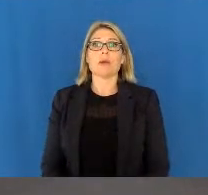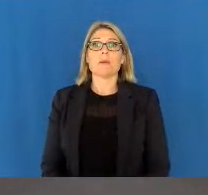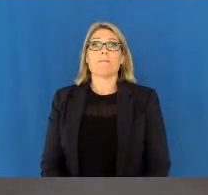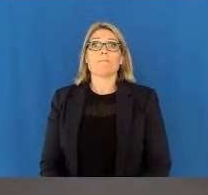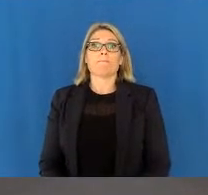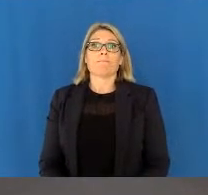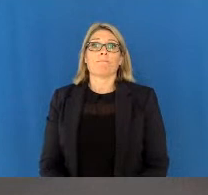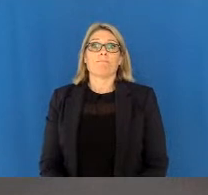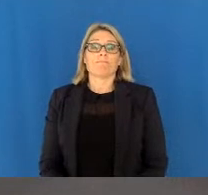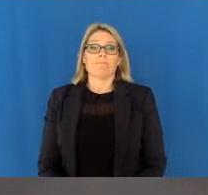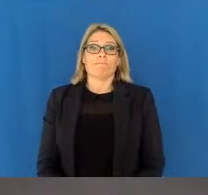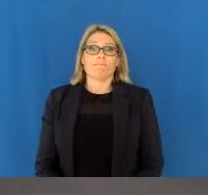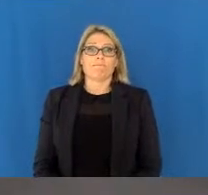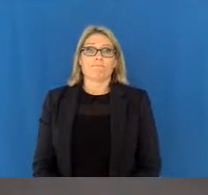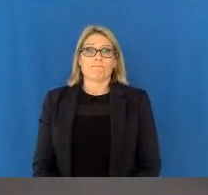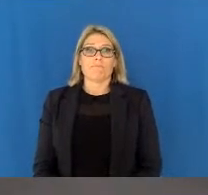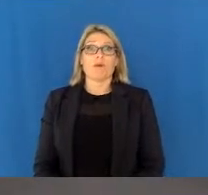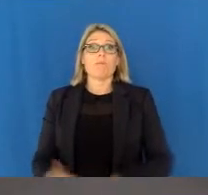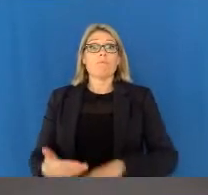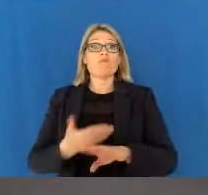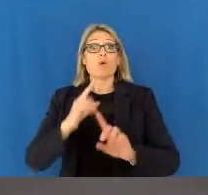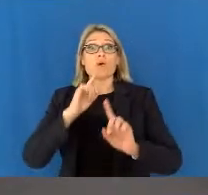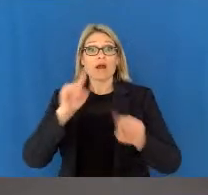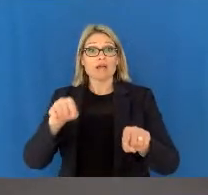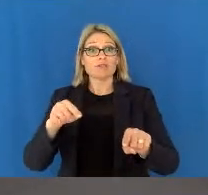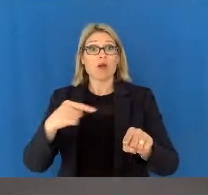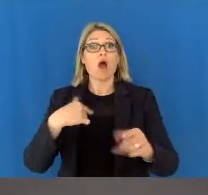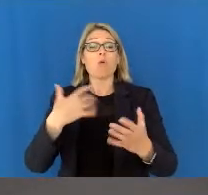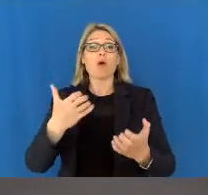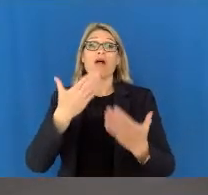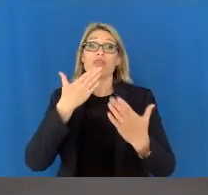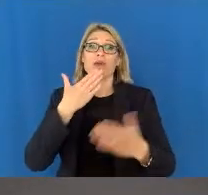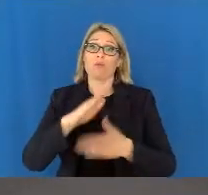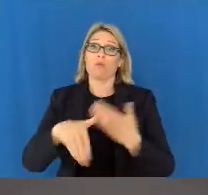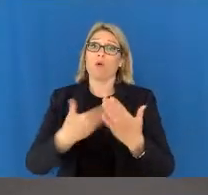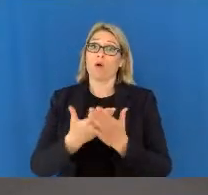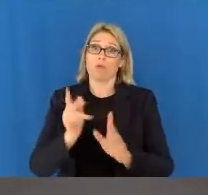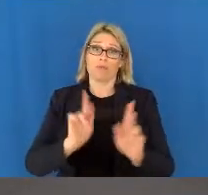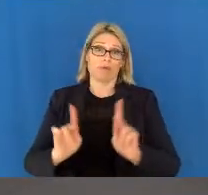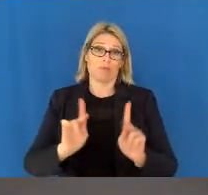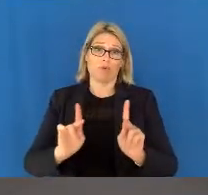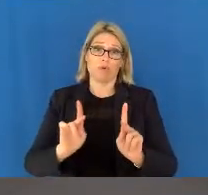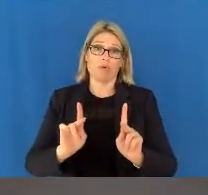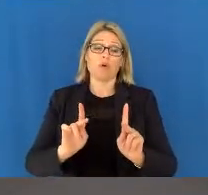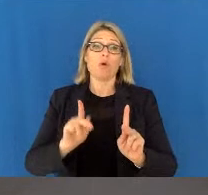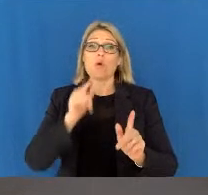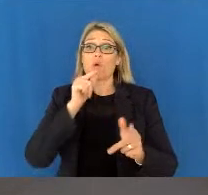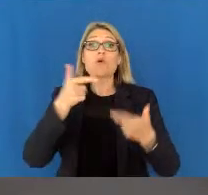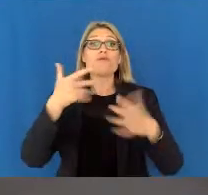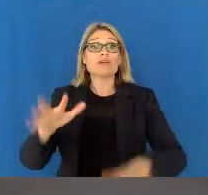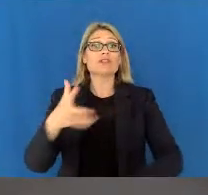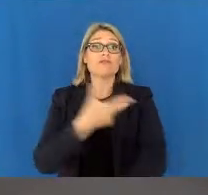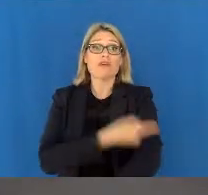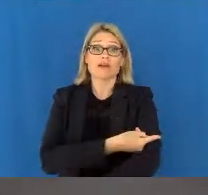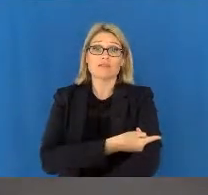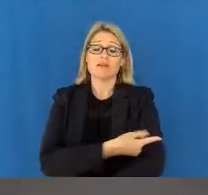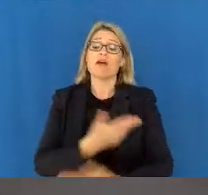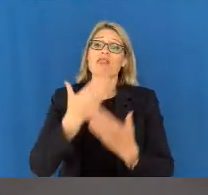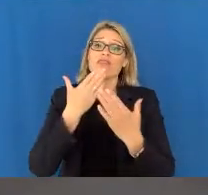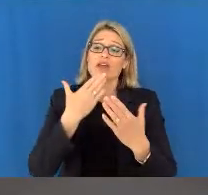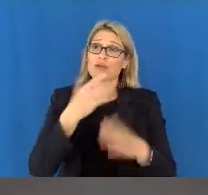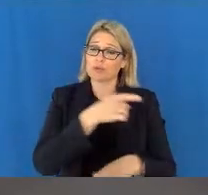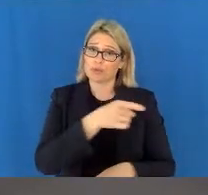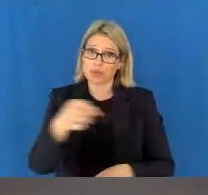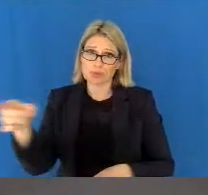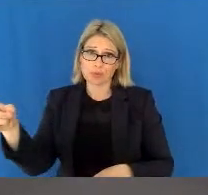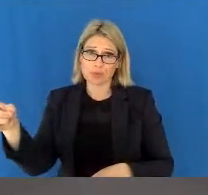question itself, I want to thank all people who have already been vaccinated. This is